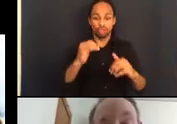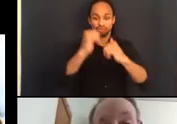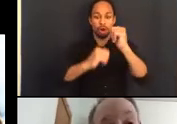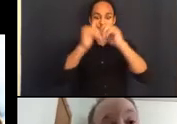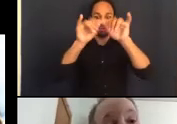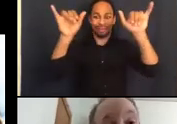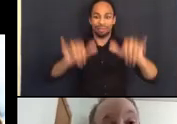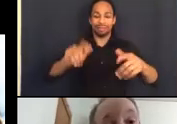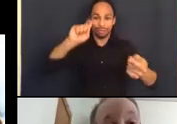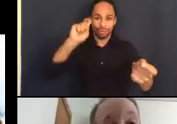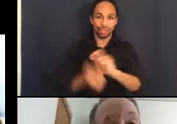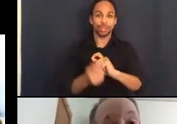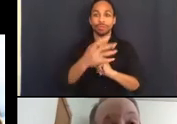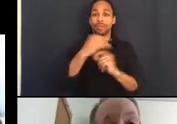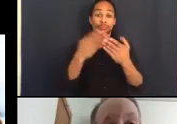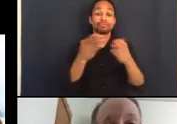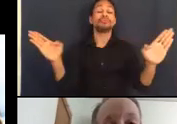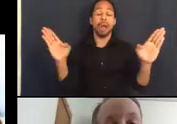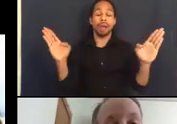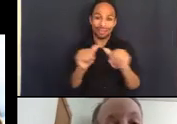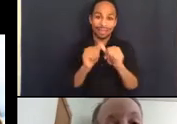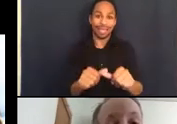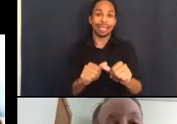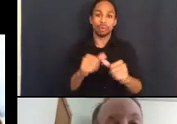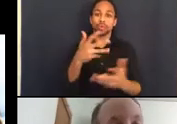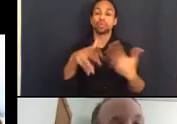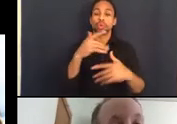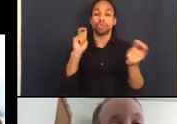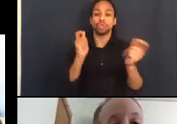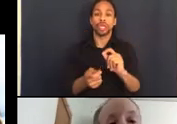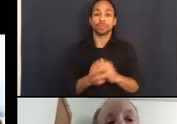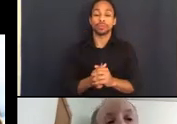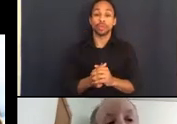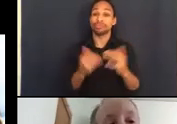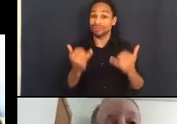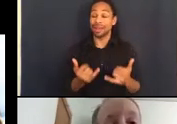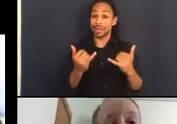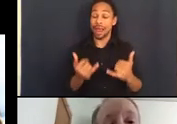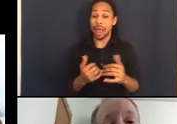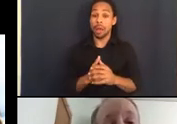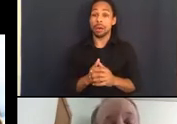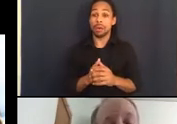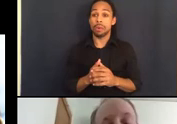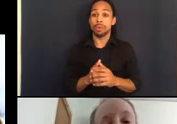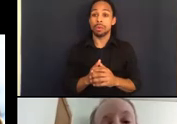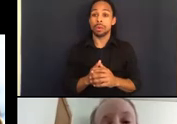and broad sustainable social change. So in this moment, it's really,